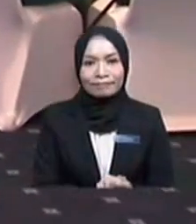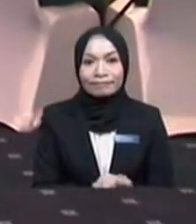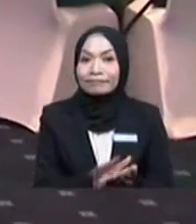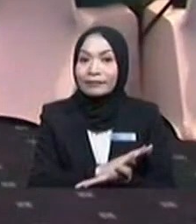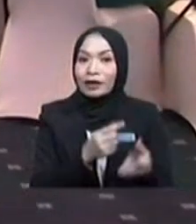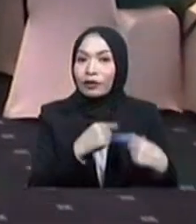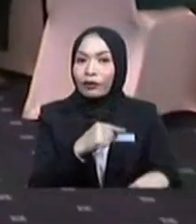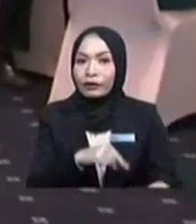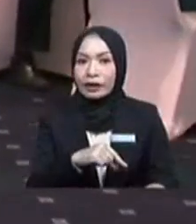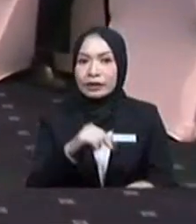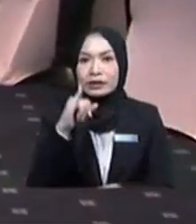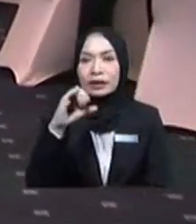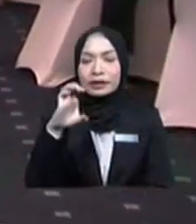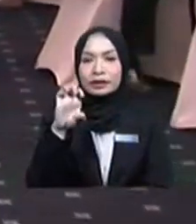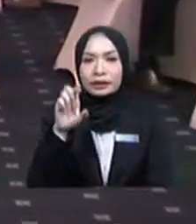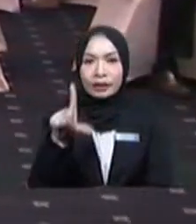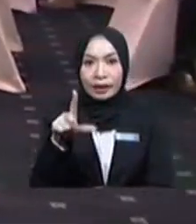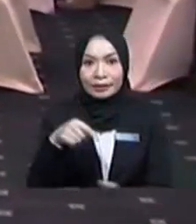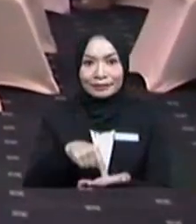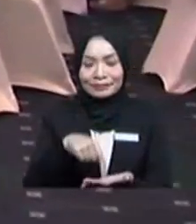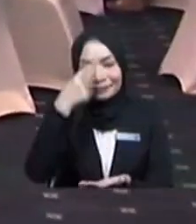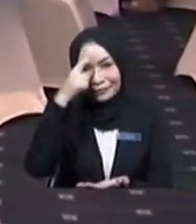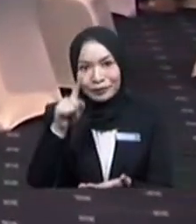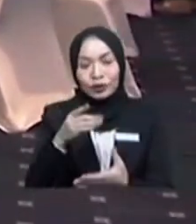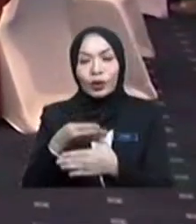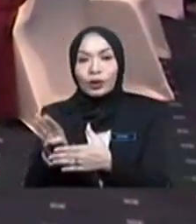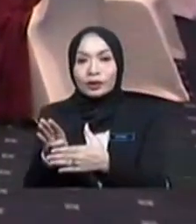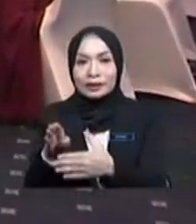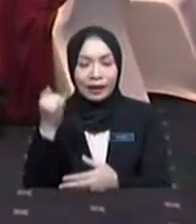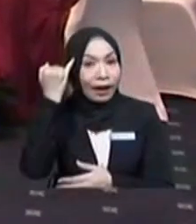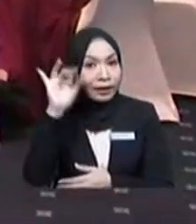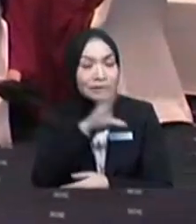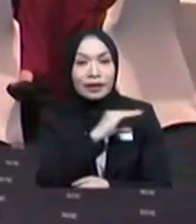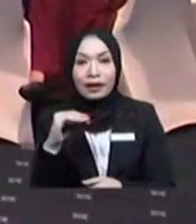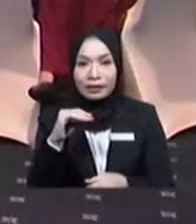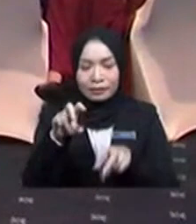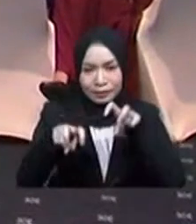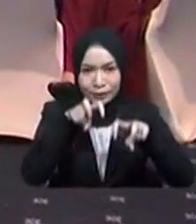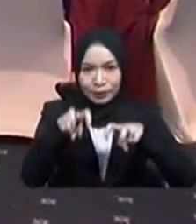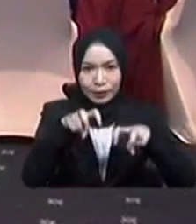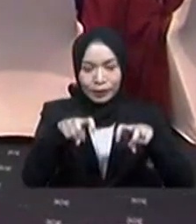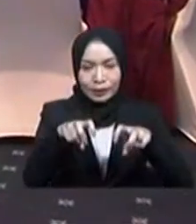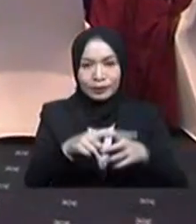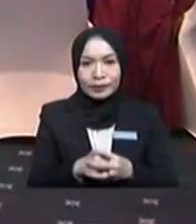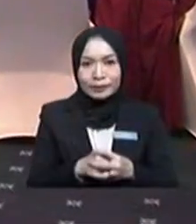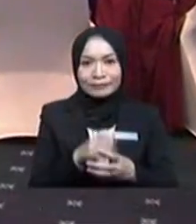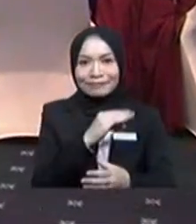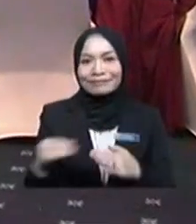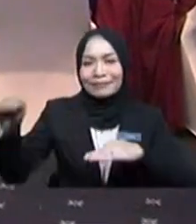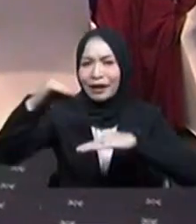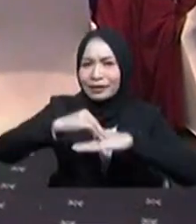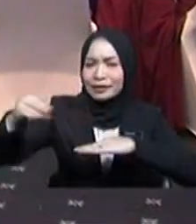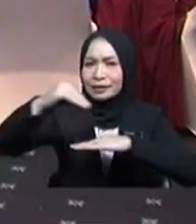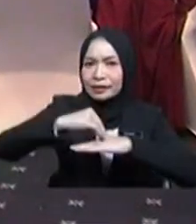good platform to share innovative ideas and explore ways to develop and enhance